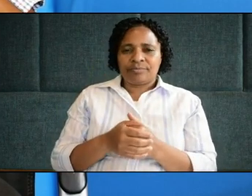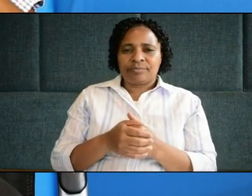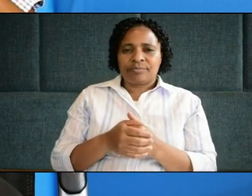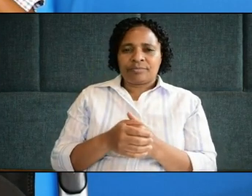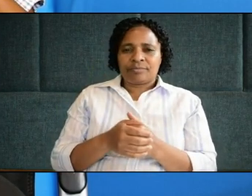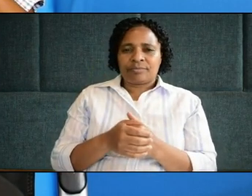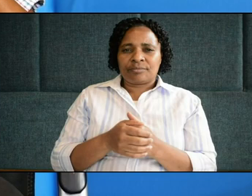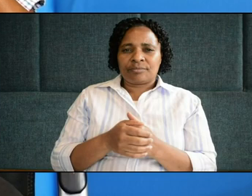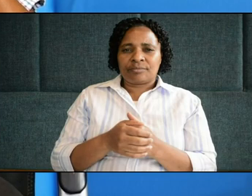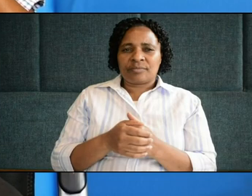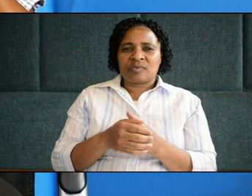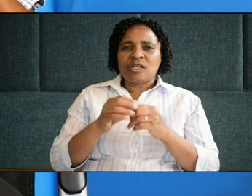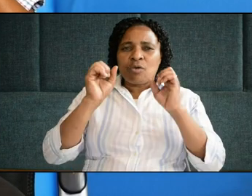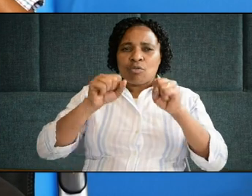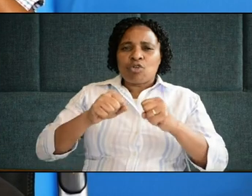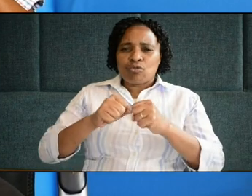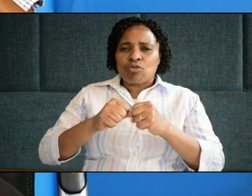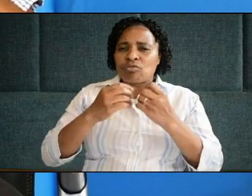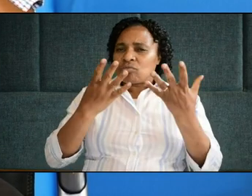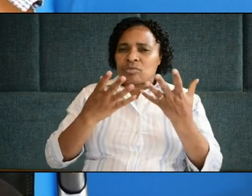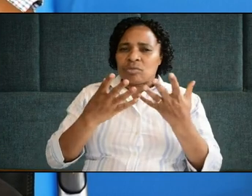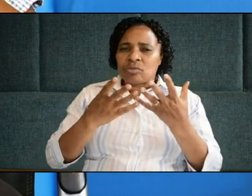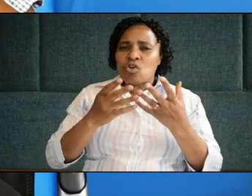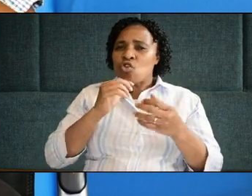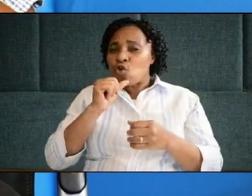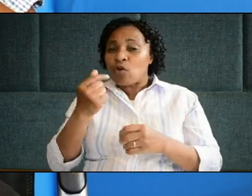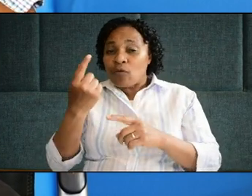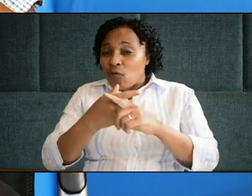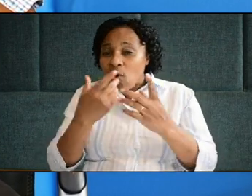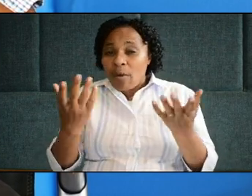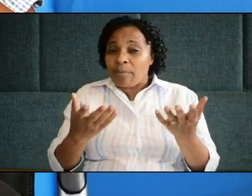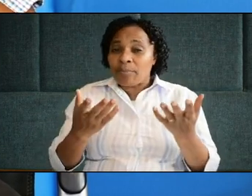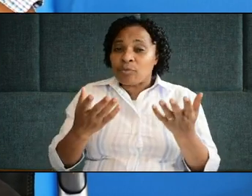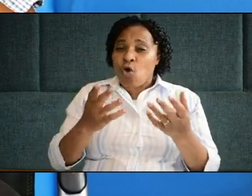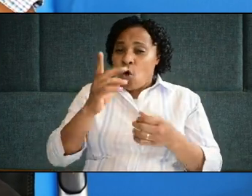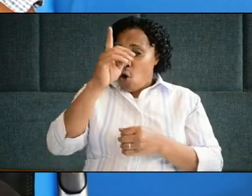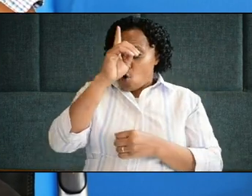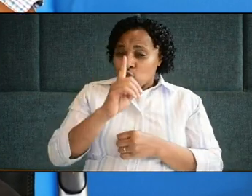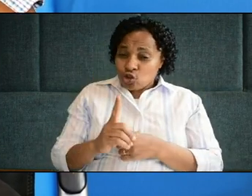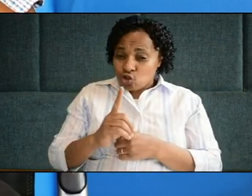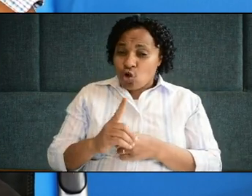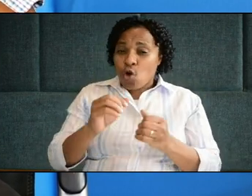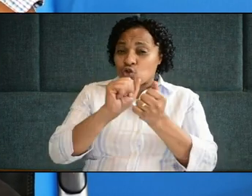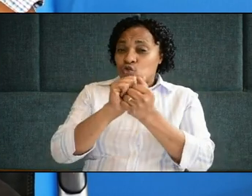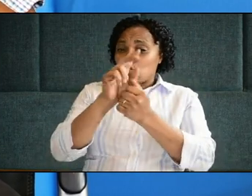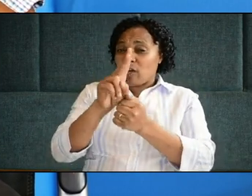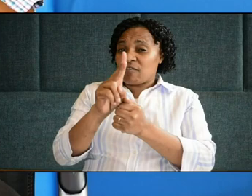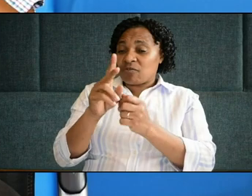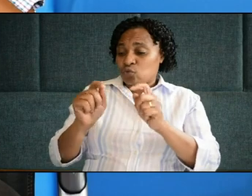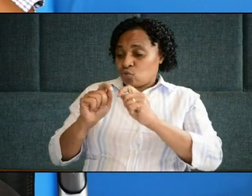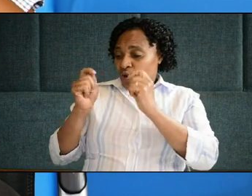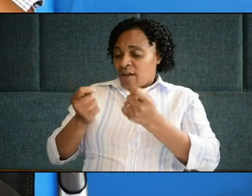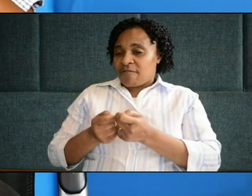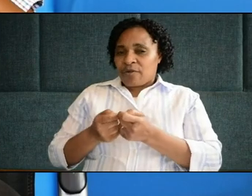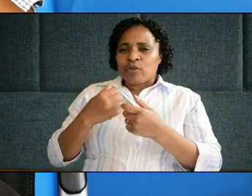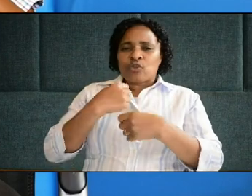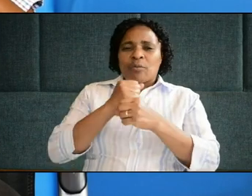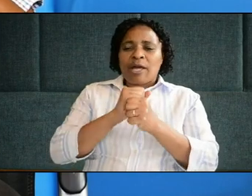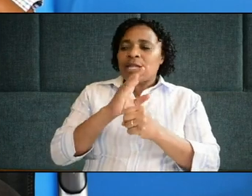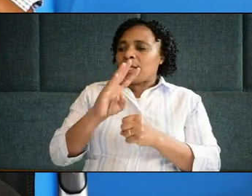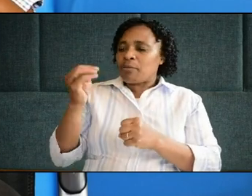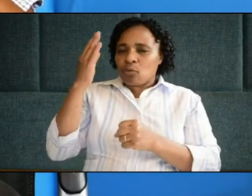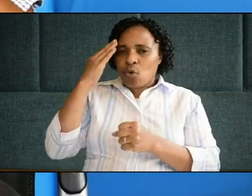they had to turn those, even though they were not from the original 12 tribes, just to make them know